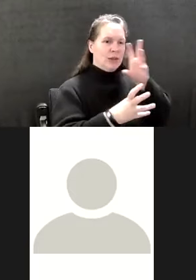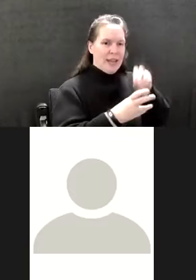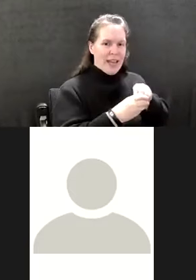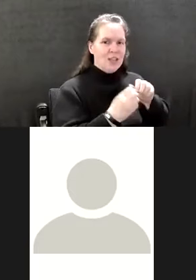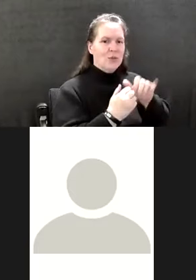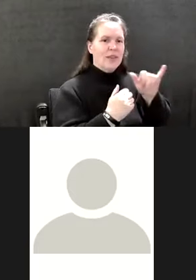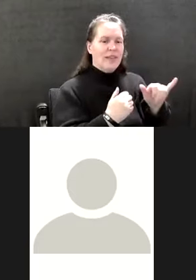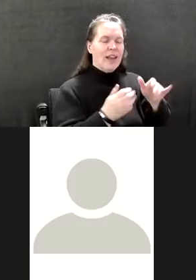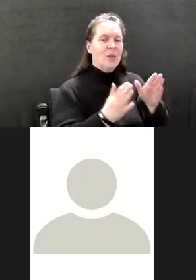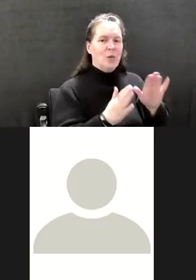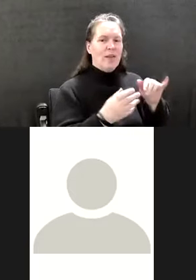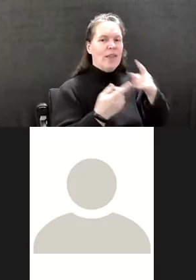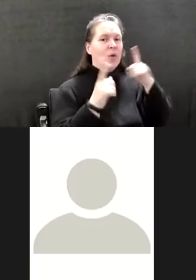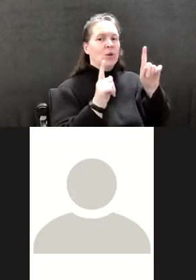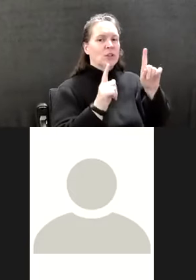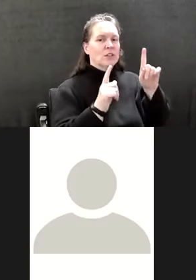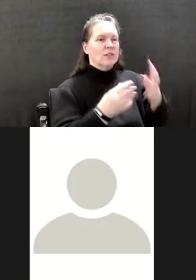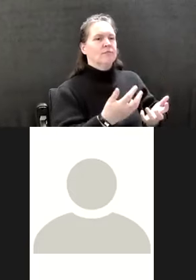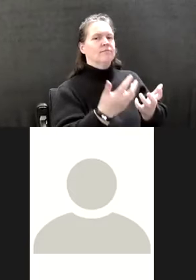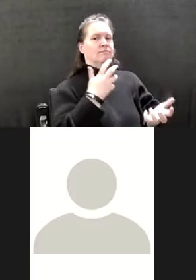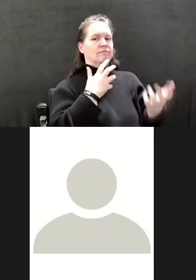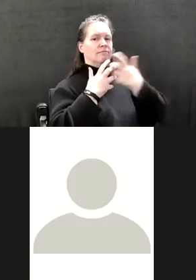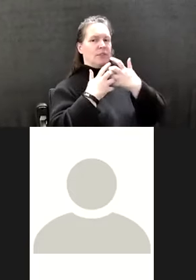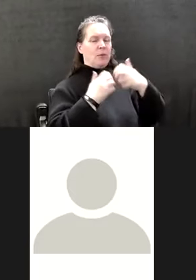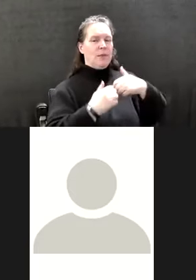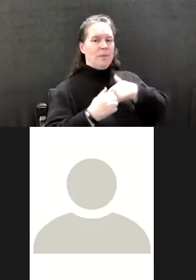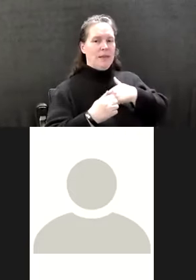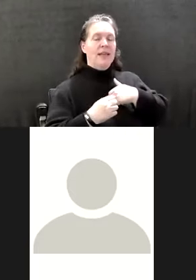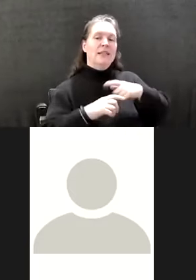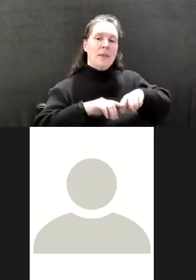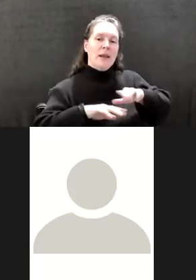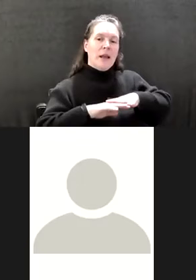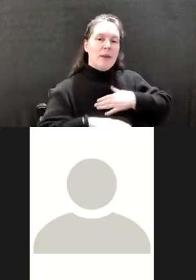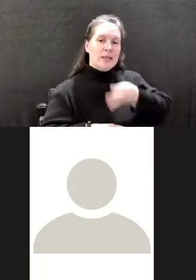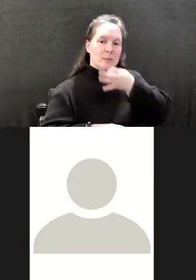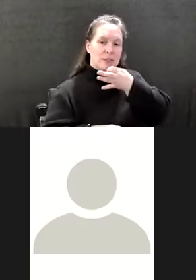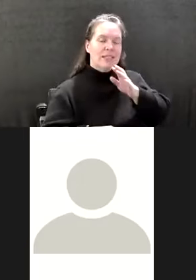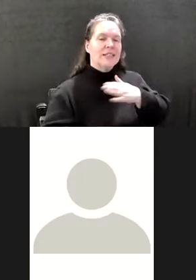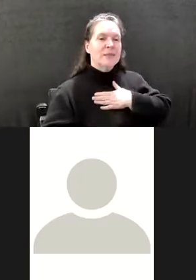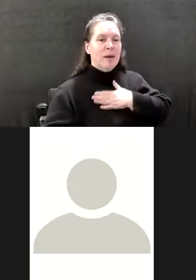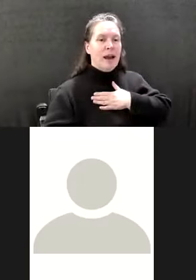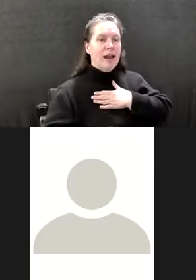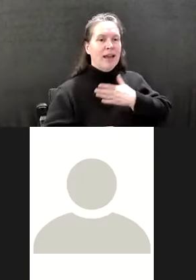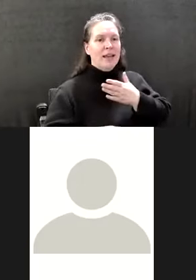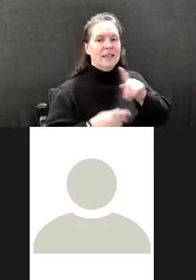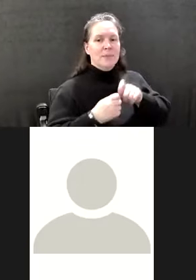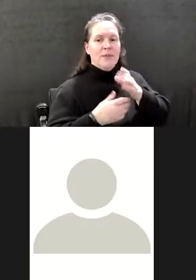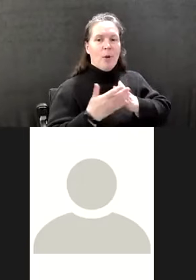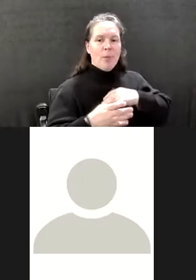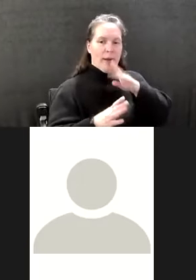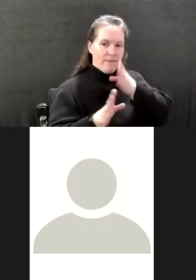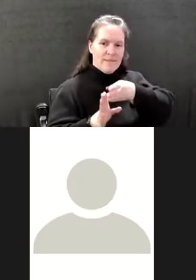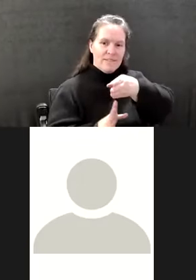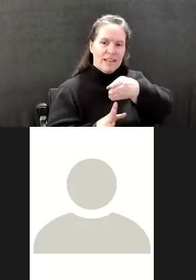in the ways that work for me, given my expertise or my interests or my specific part of the field. And so I think keeping it